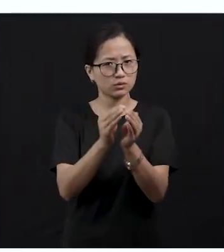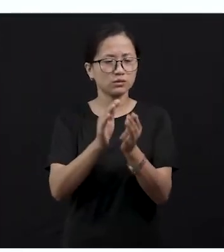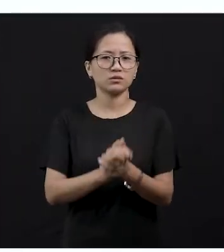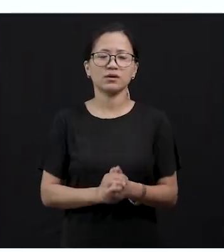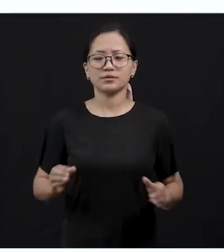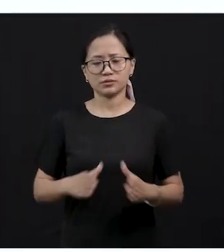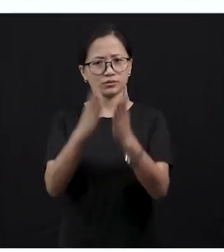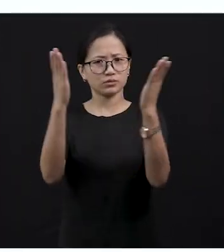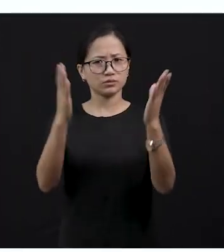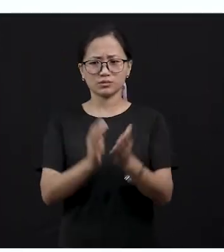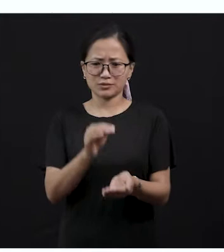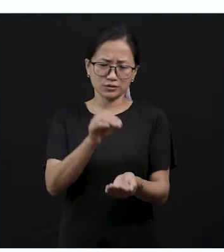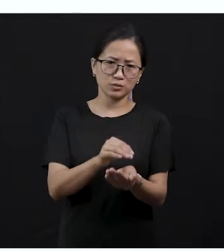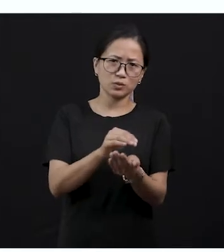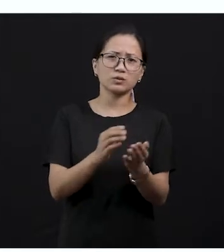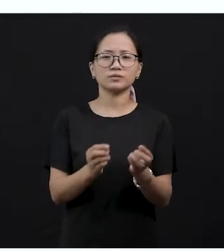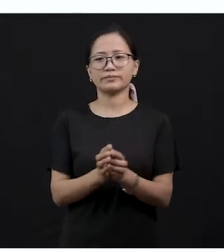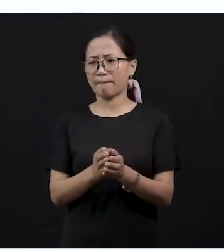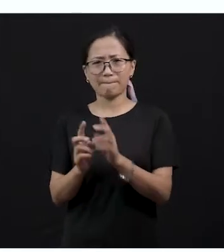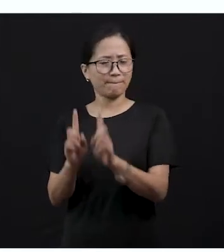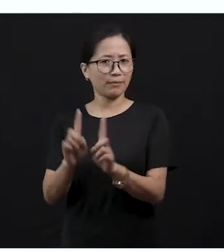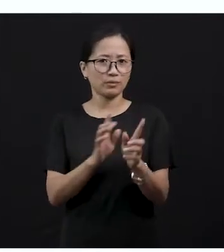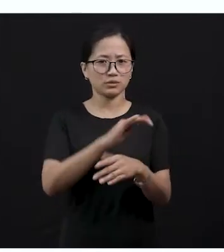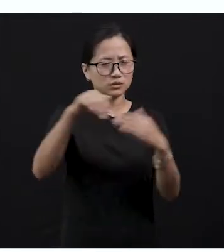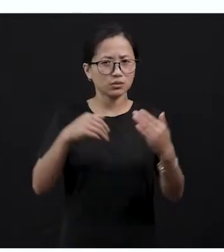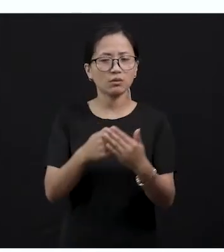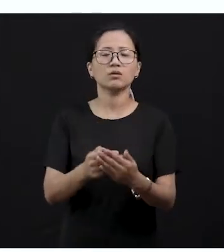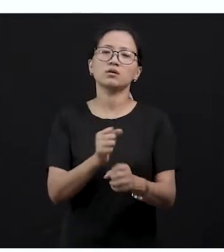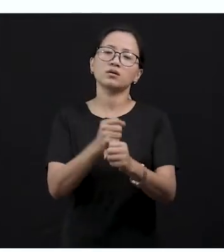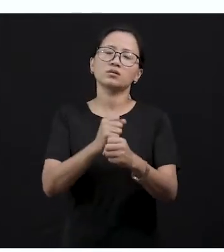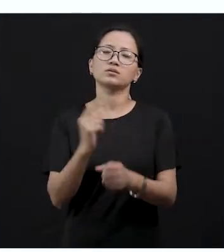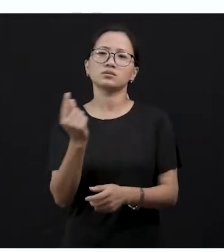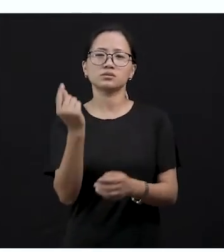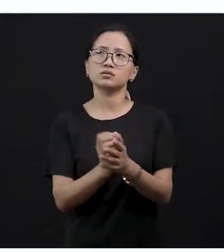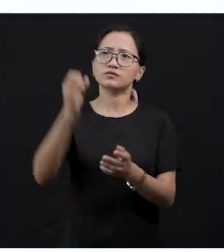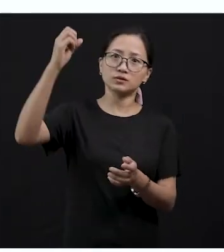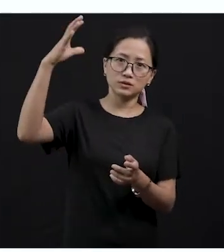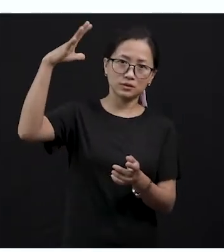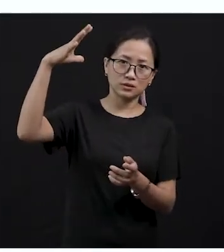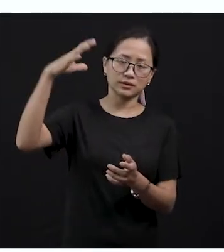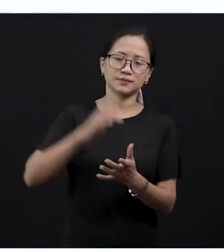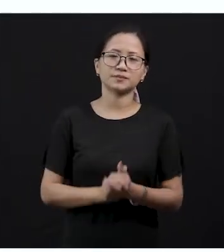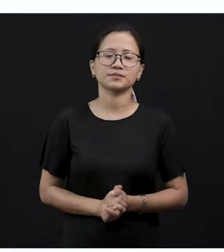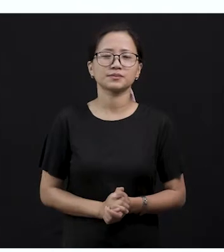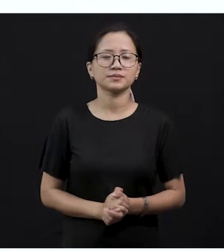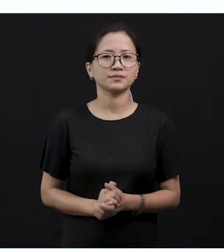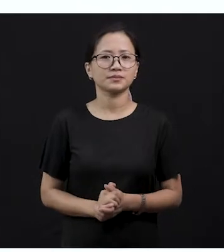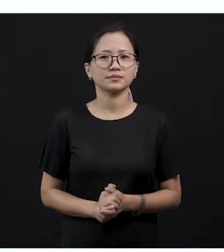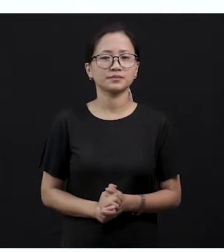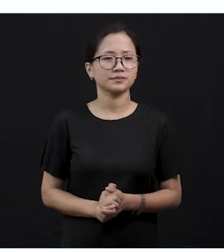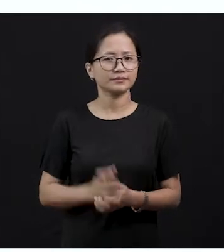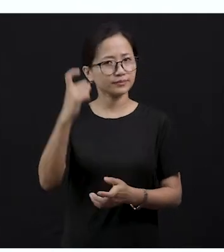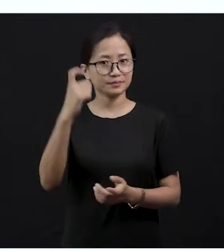whether they're trees or shrubs or herbs, they all make use of the sunlight. Okay, and